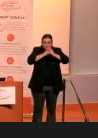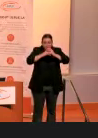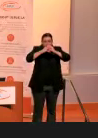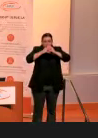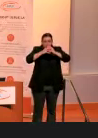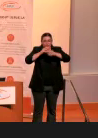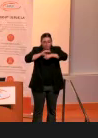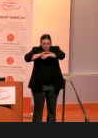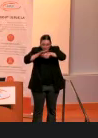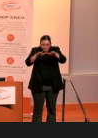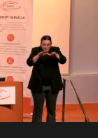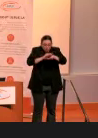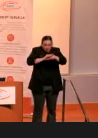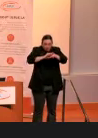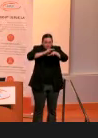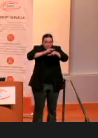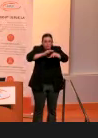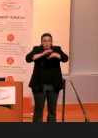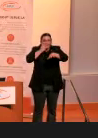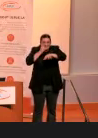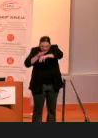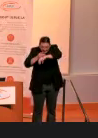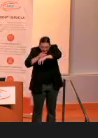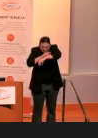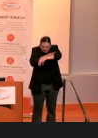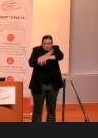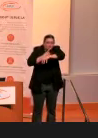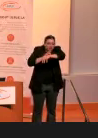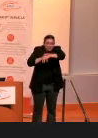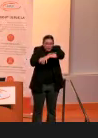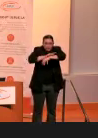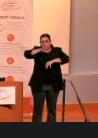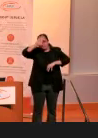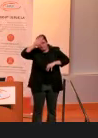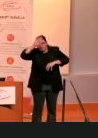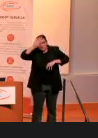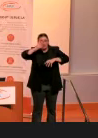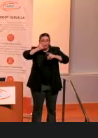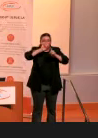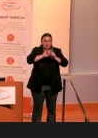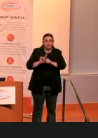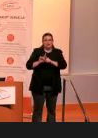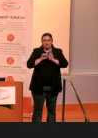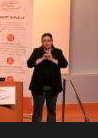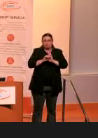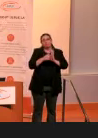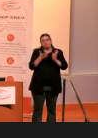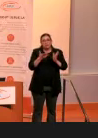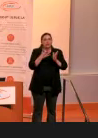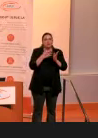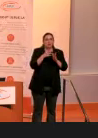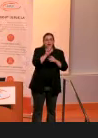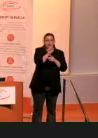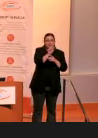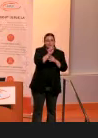edema, it's the rashes, it's the fevers. And this responds to steroids and